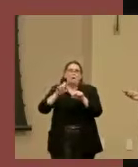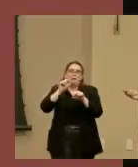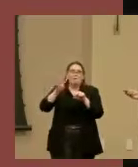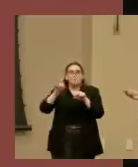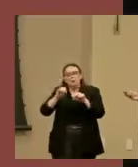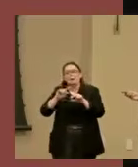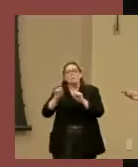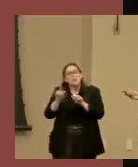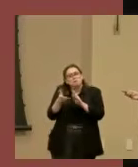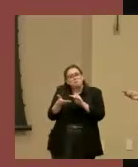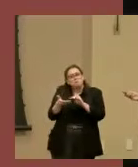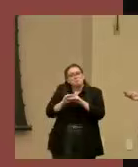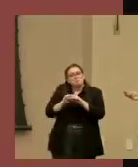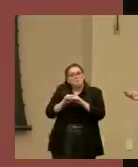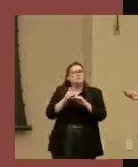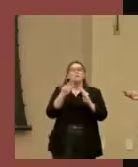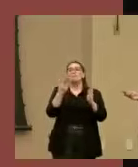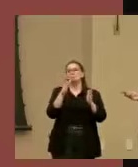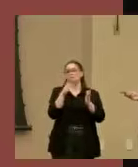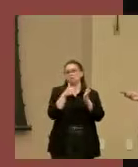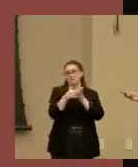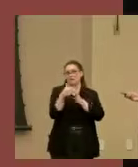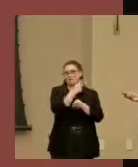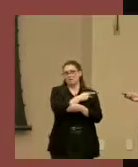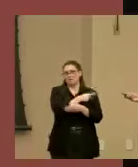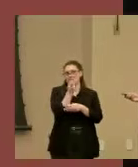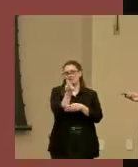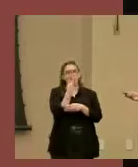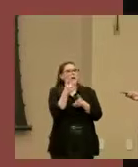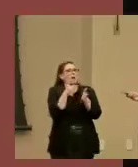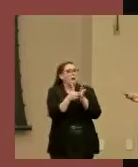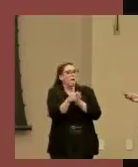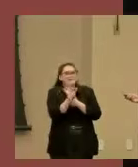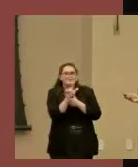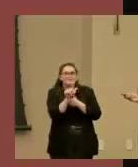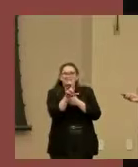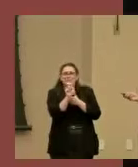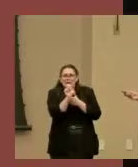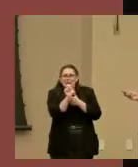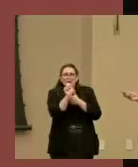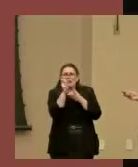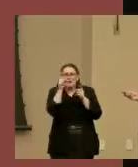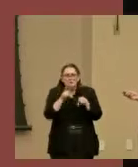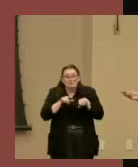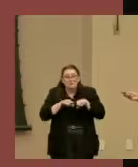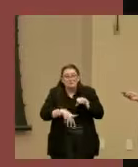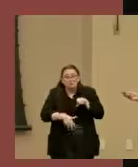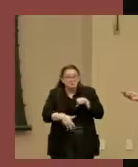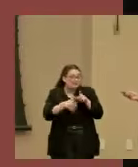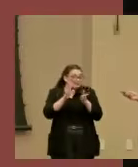say, well, what is the chance that I will flare? That's a very common question and very understandable. So this is